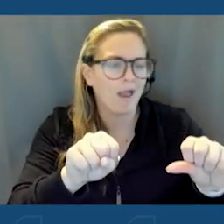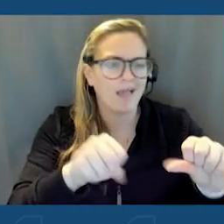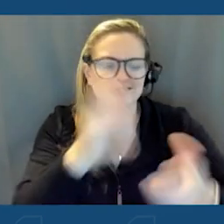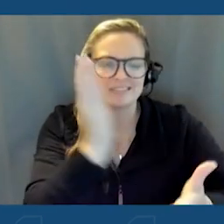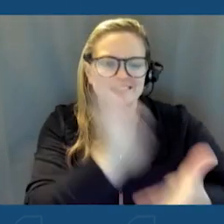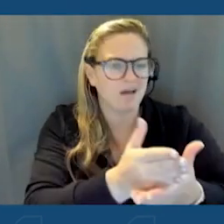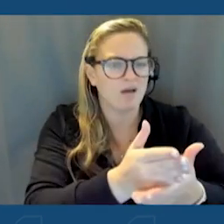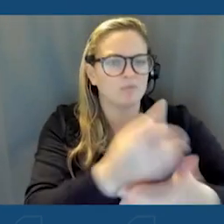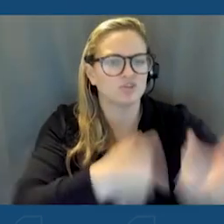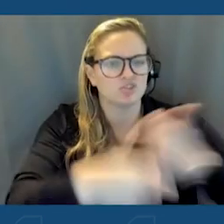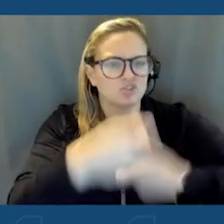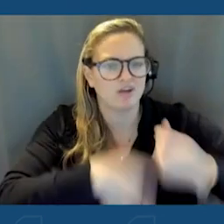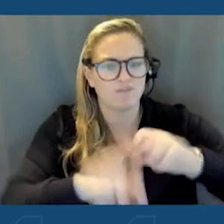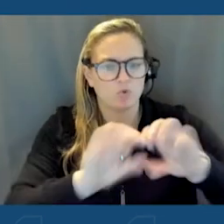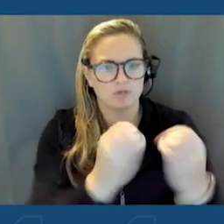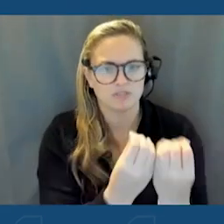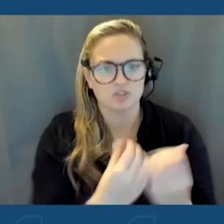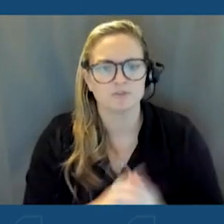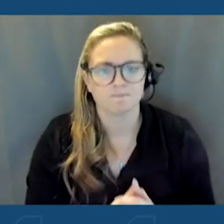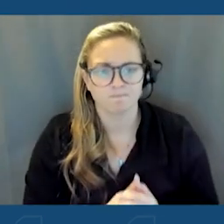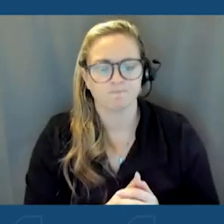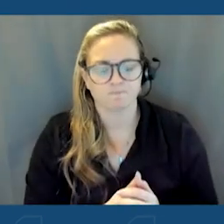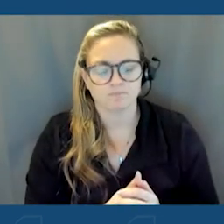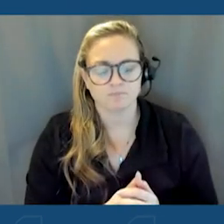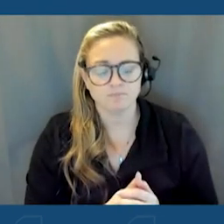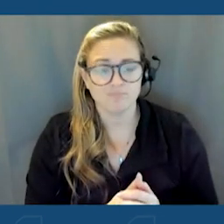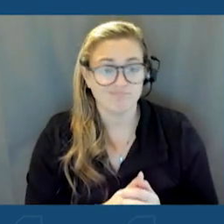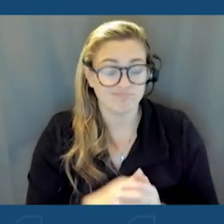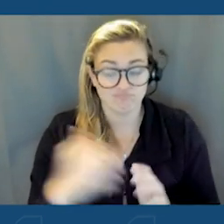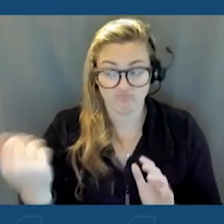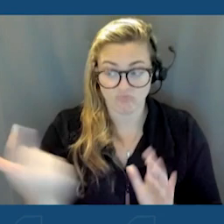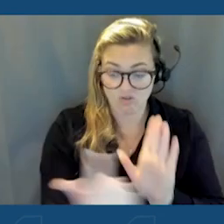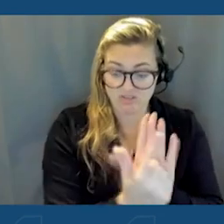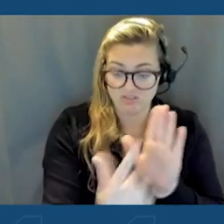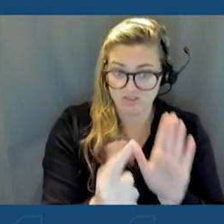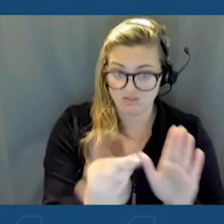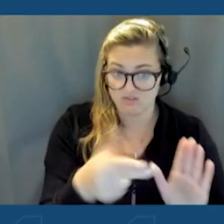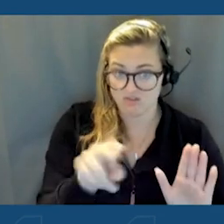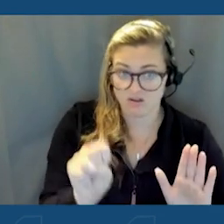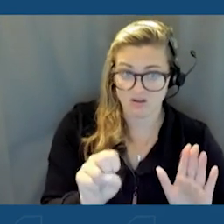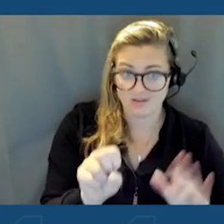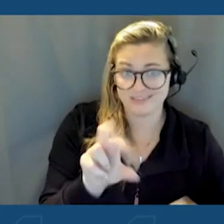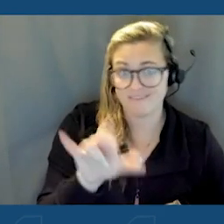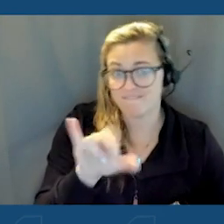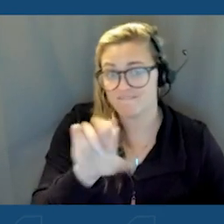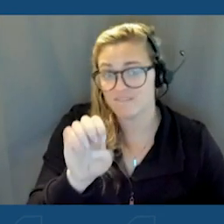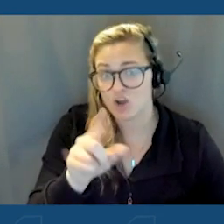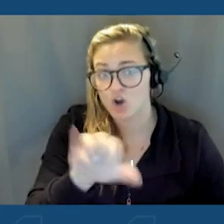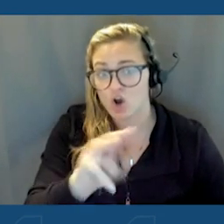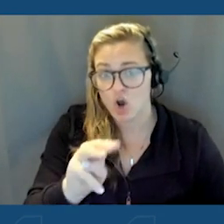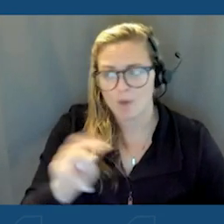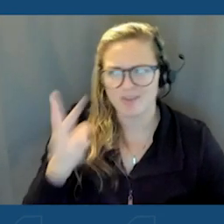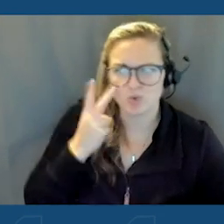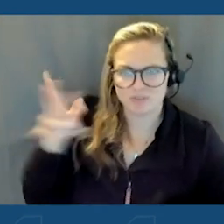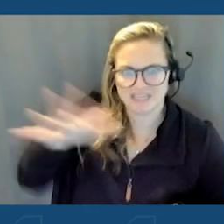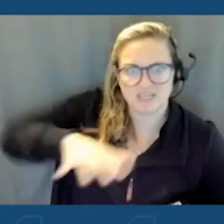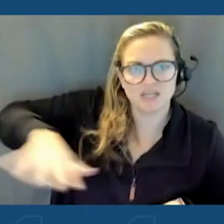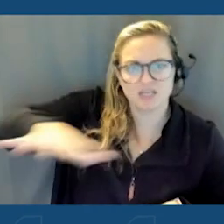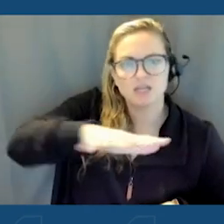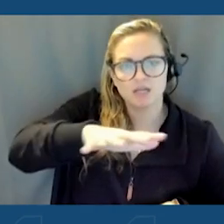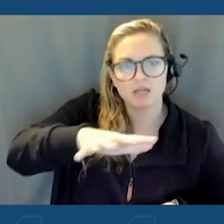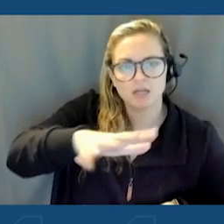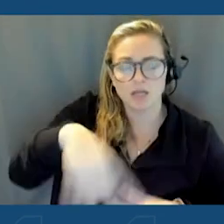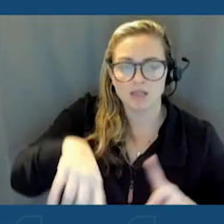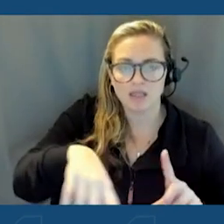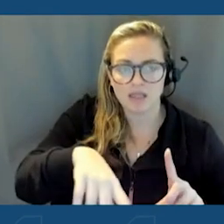trafficking organizations. Every illegal firearm, like the ones you see on the table, were taken off the streets. They have a positive impact